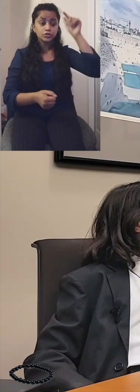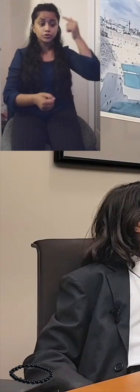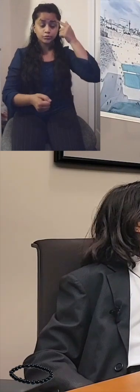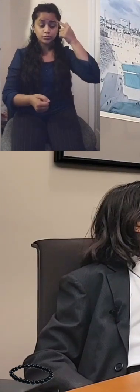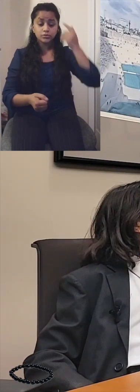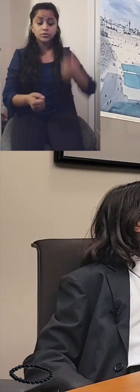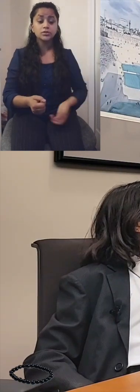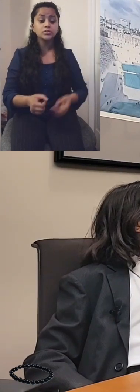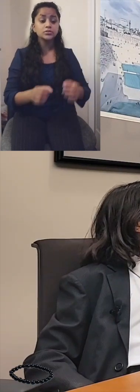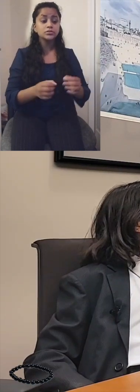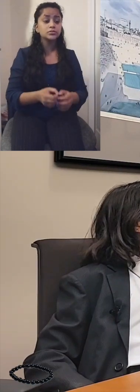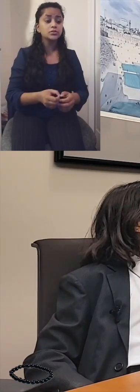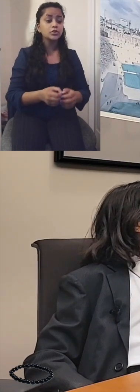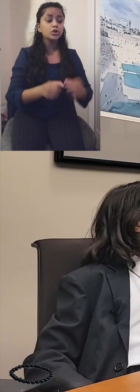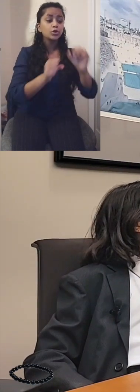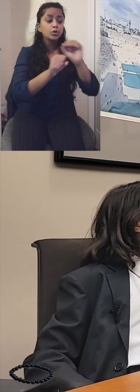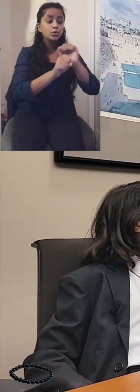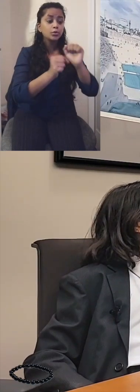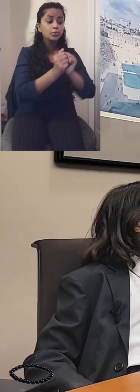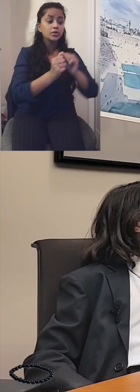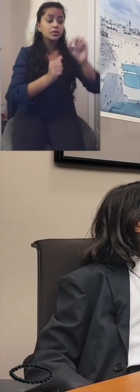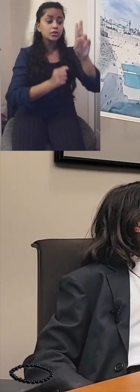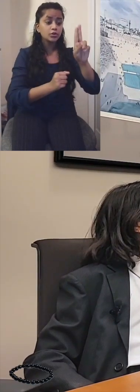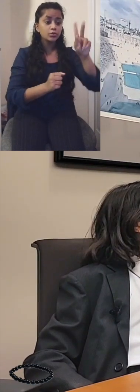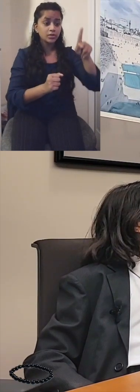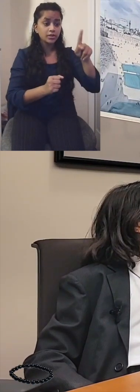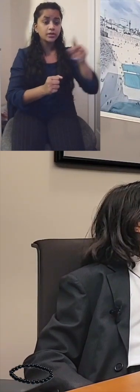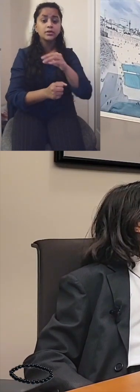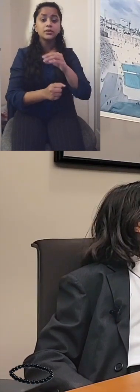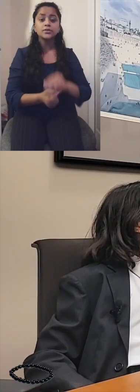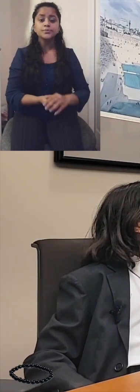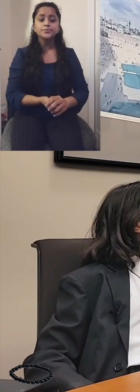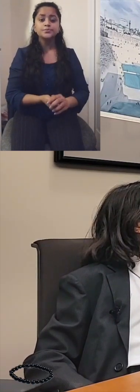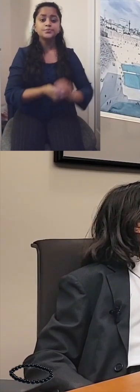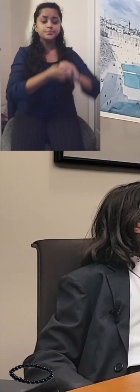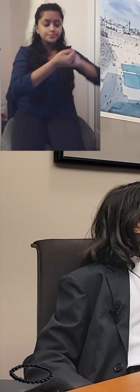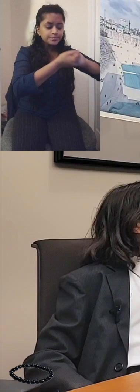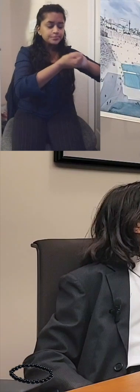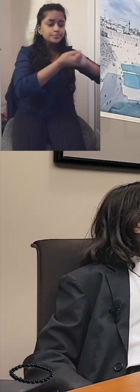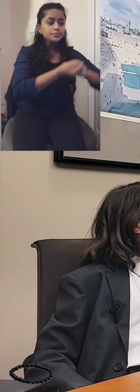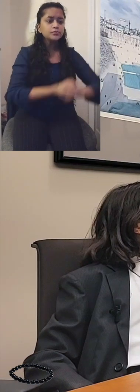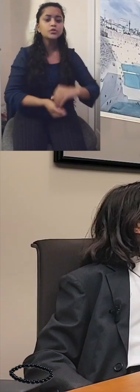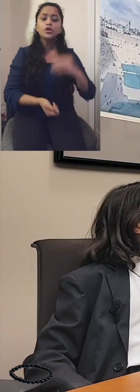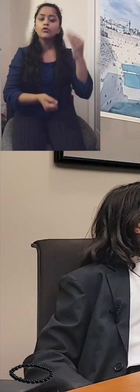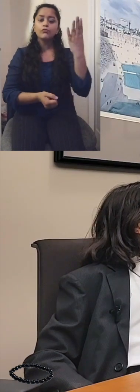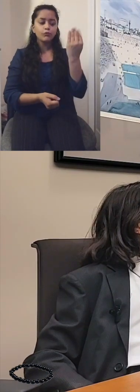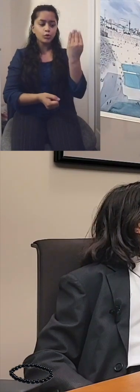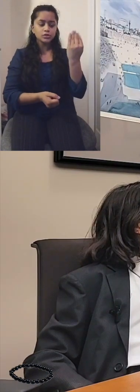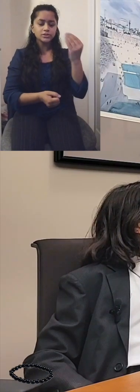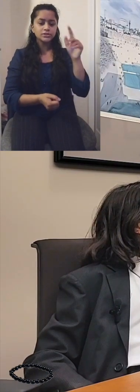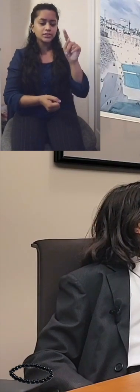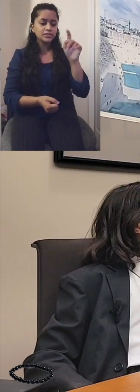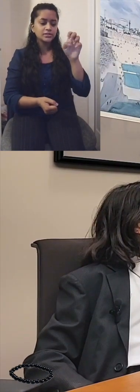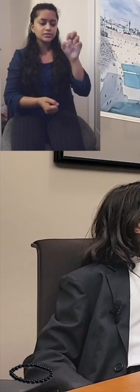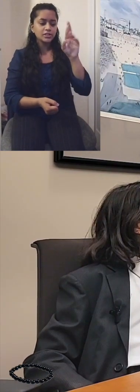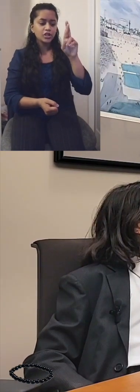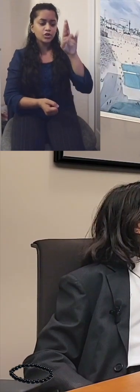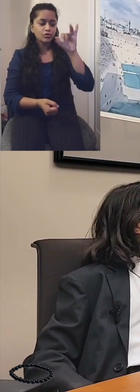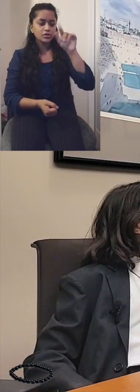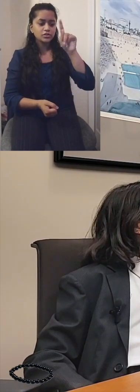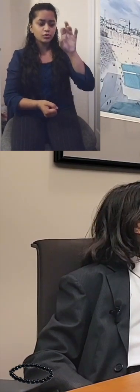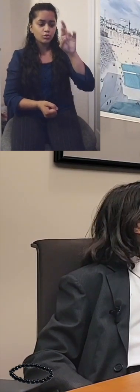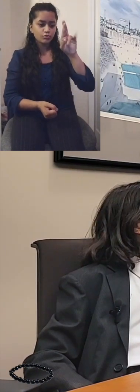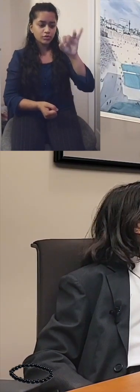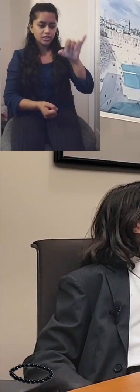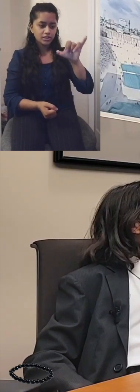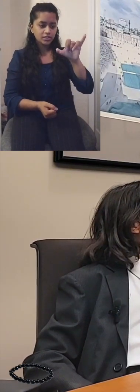territory relationship that we have between the United Kingdom and Cayman. There are 14 UK overseas territories around